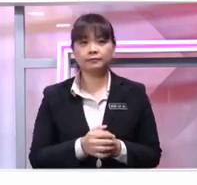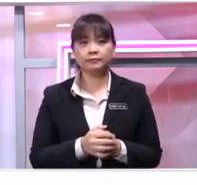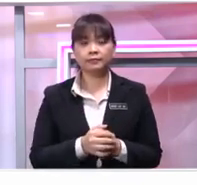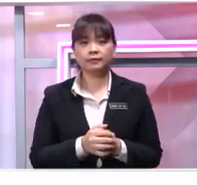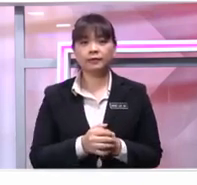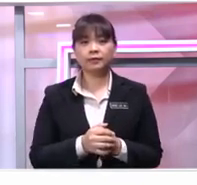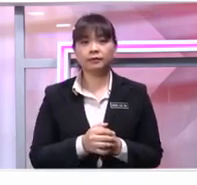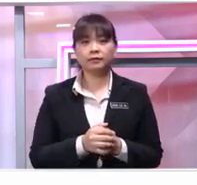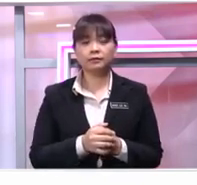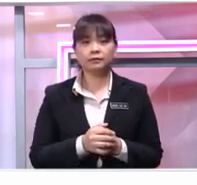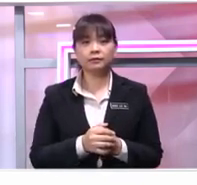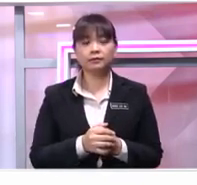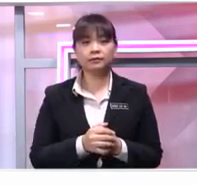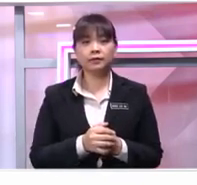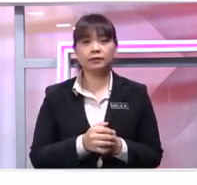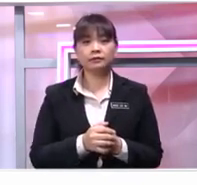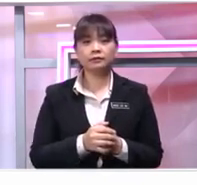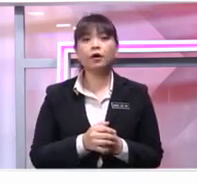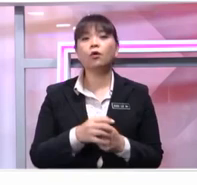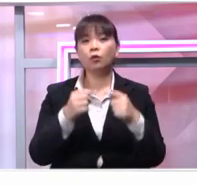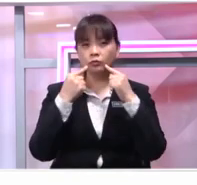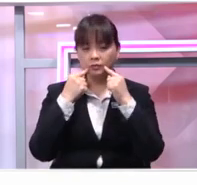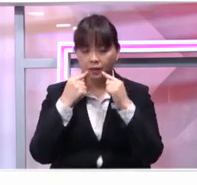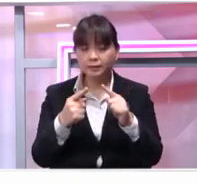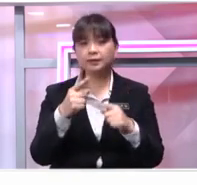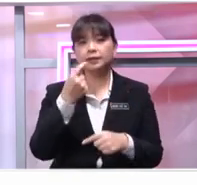Okay, good. The best part of something.